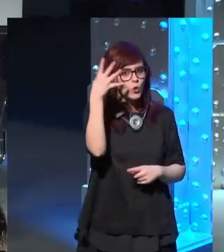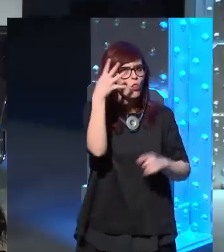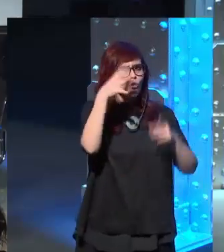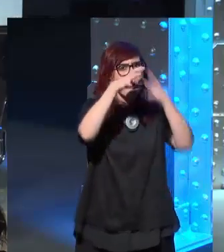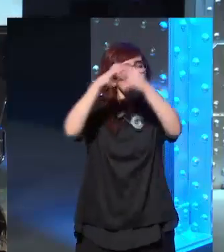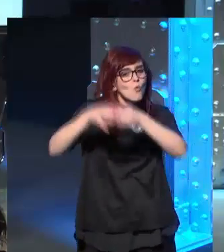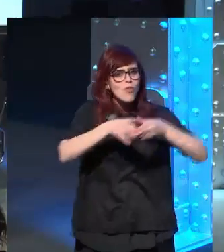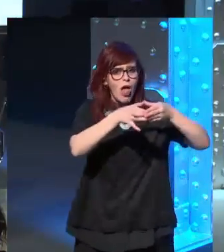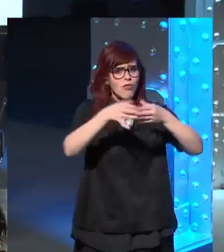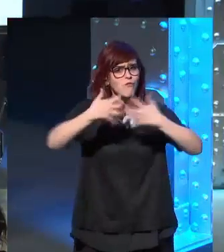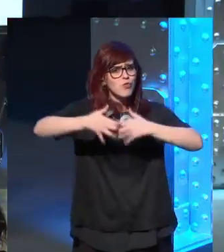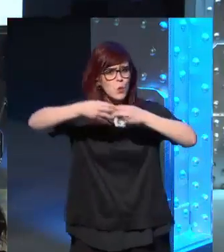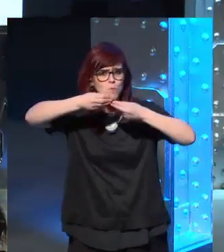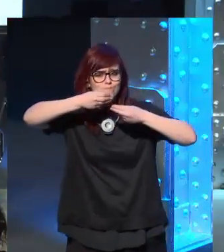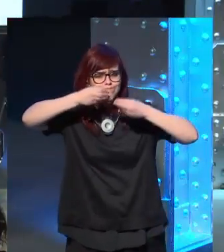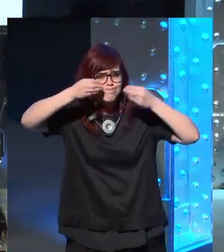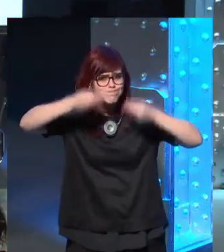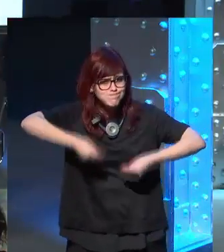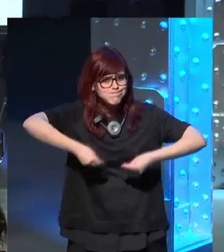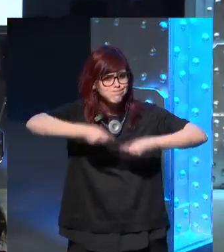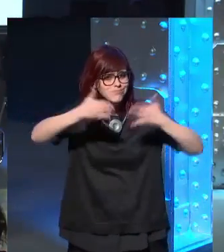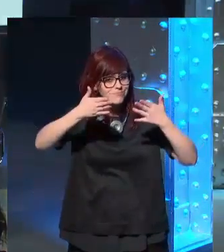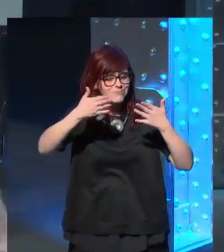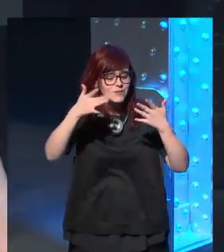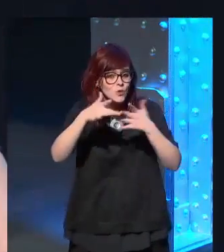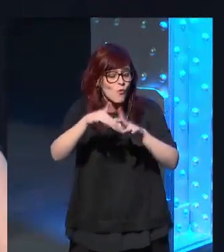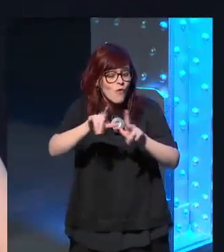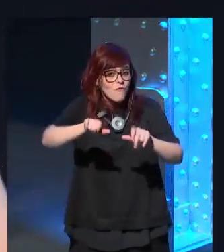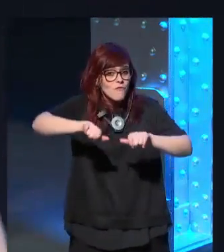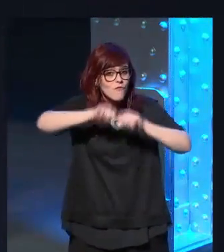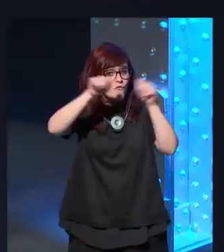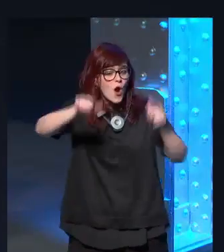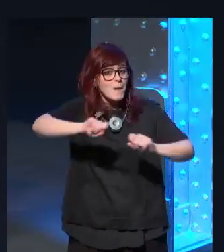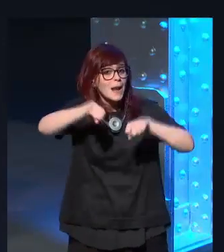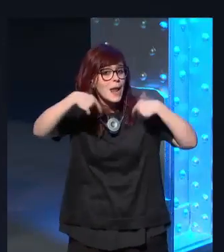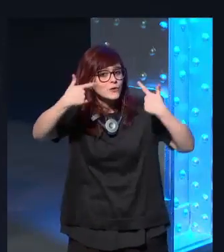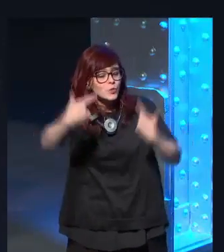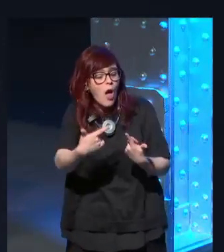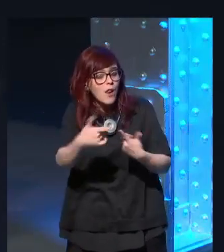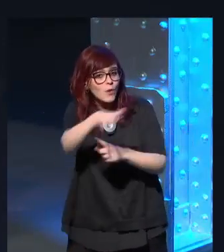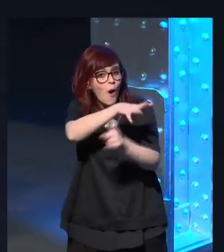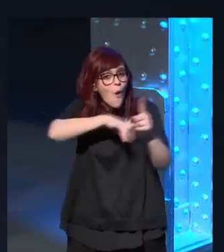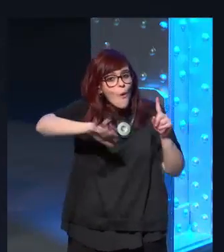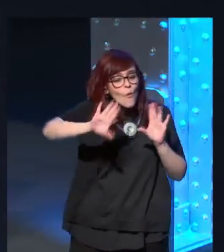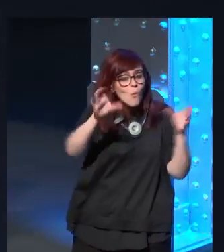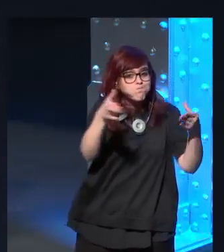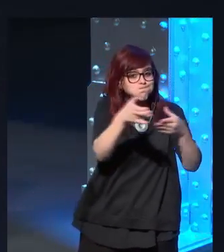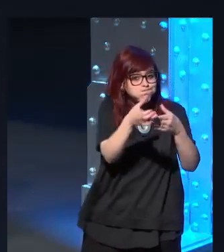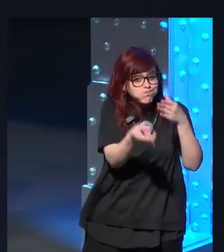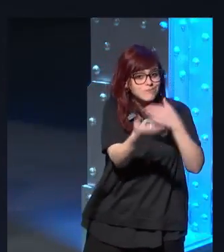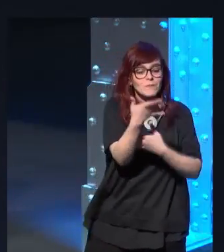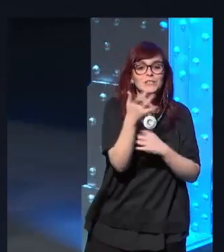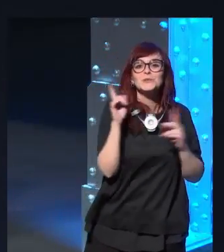that in Nordic countries communities work very well and in a very natural way,